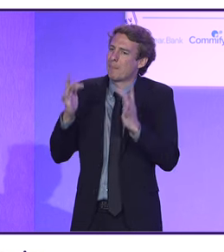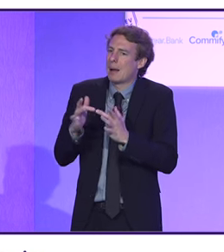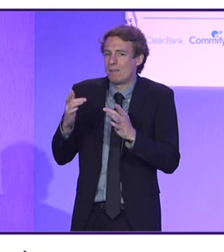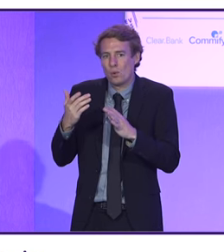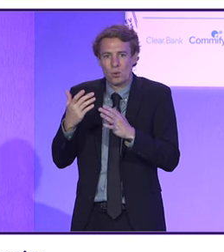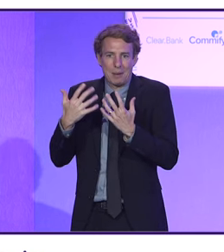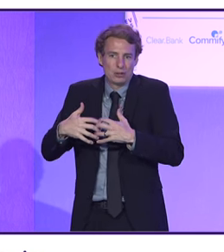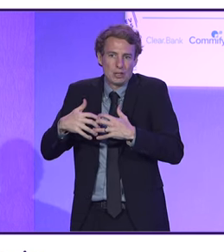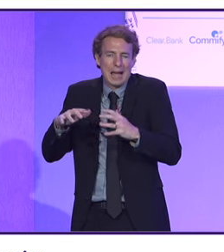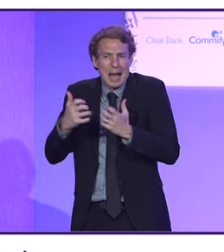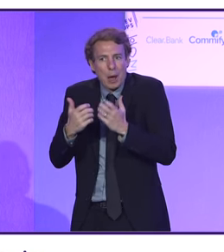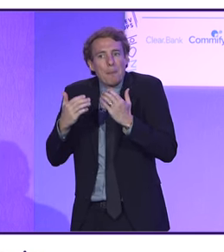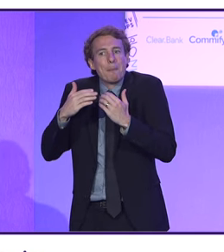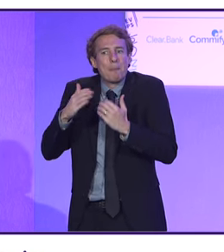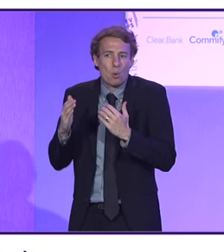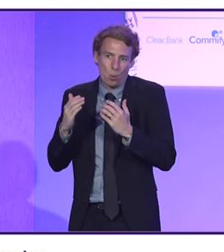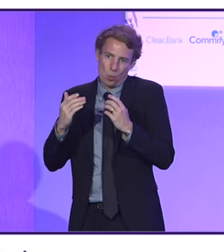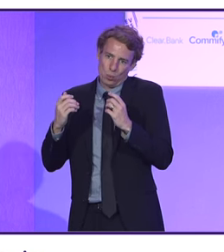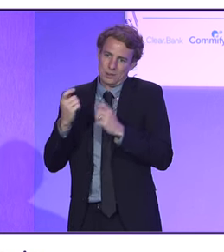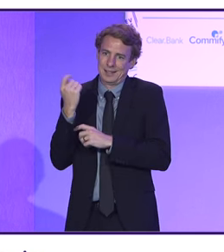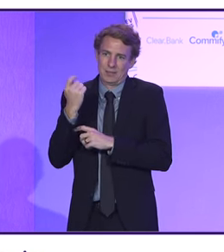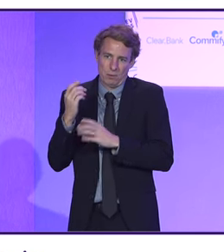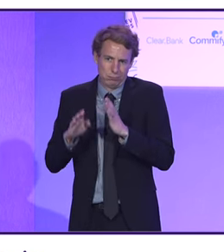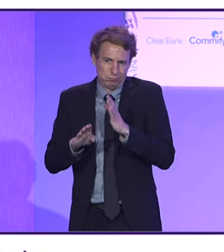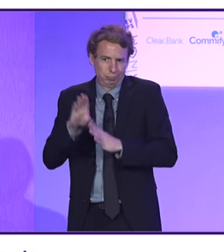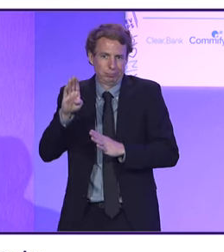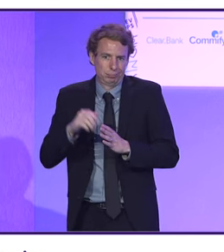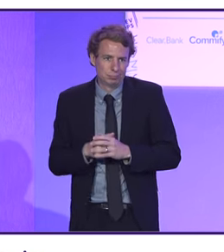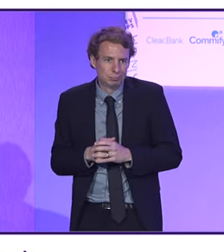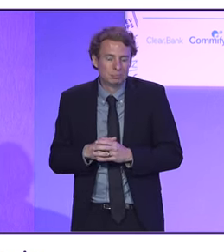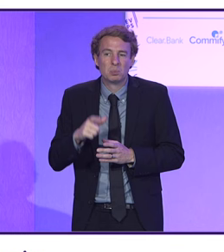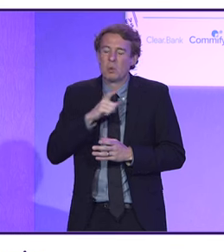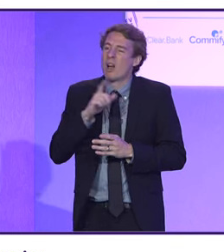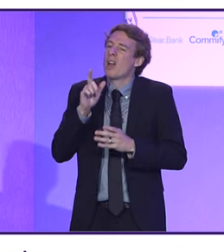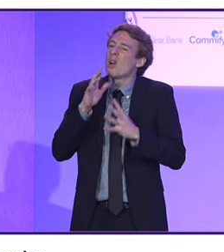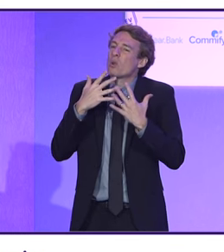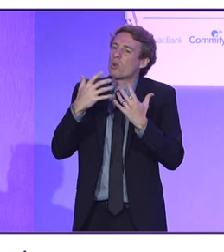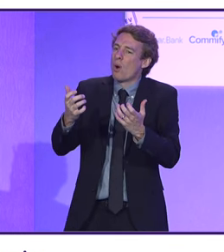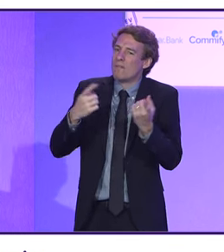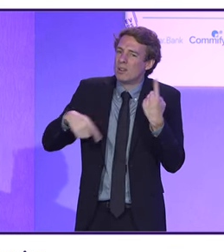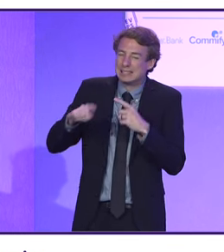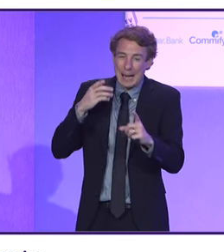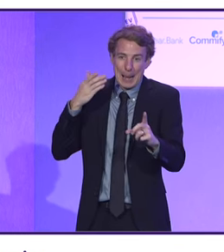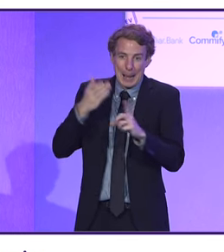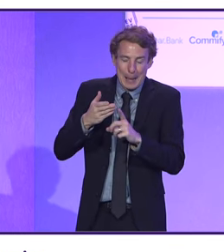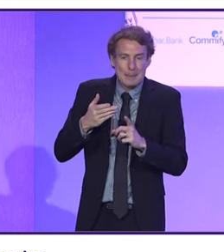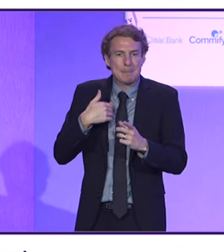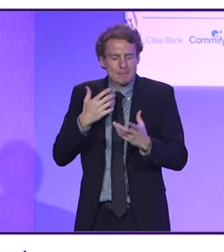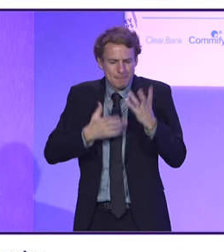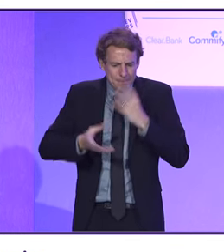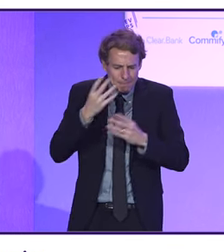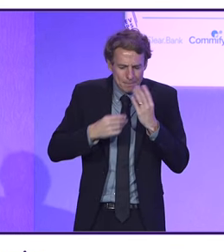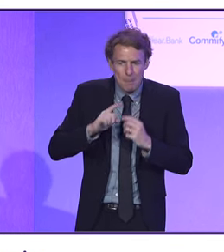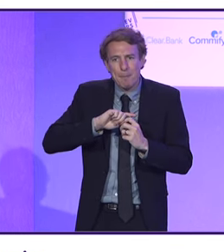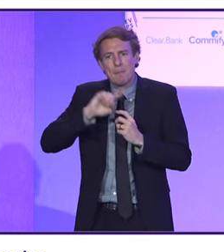energy that comes from being at conferences can go to waste if you get back to your organization, back to your teams, and feel like you can't do anything about it. So